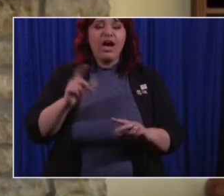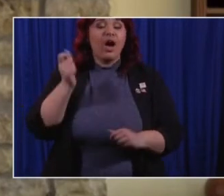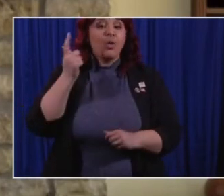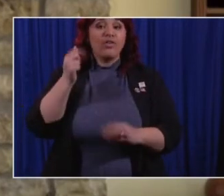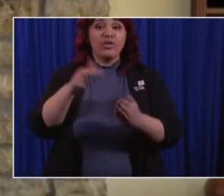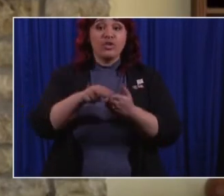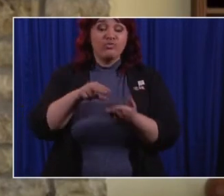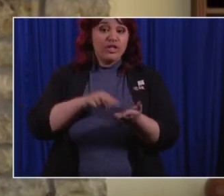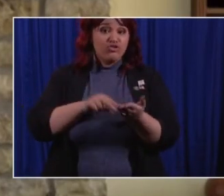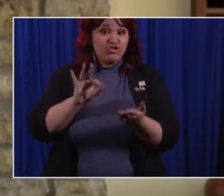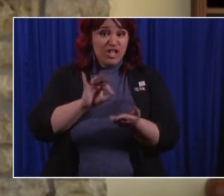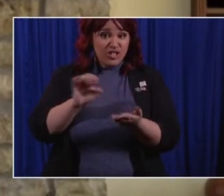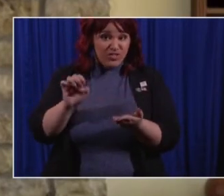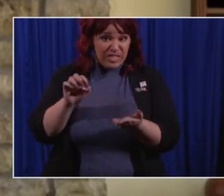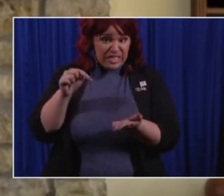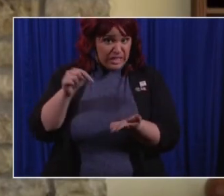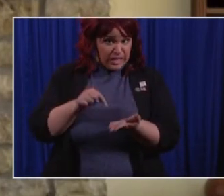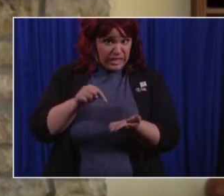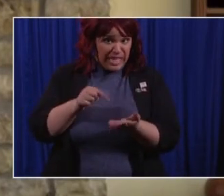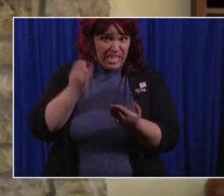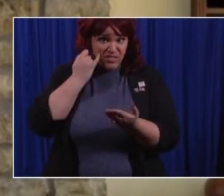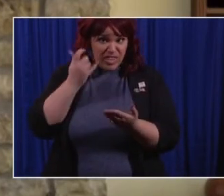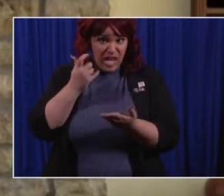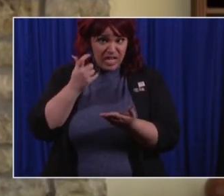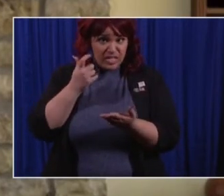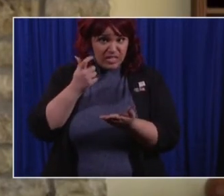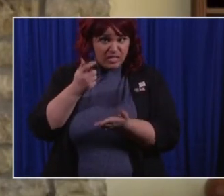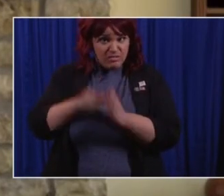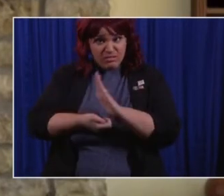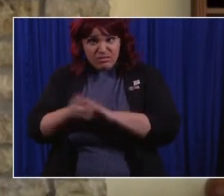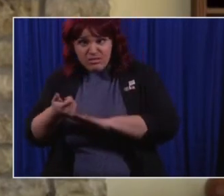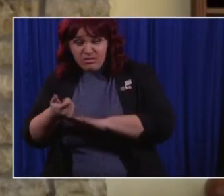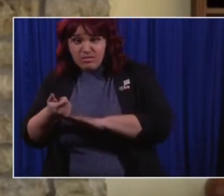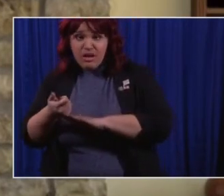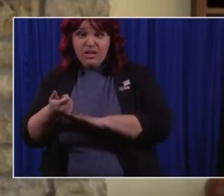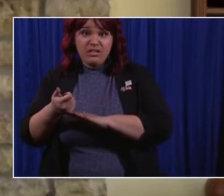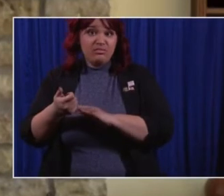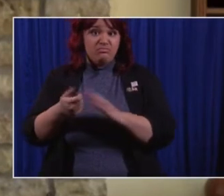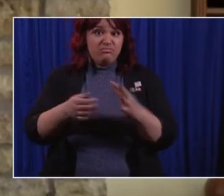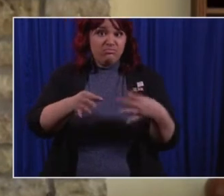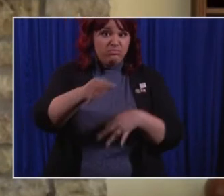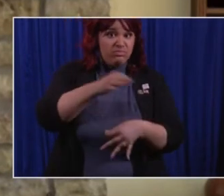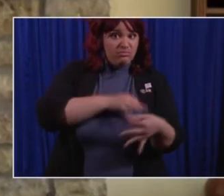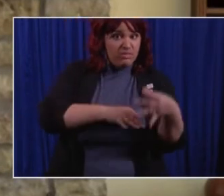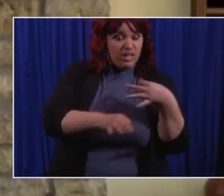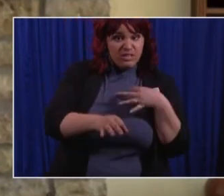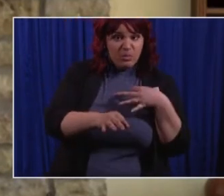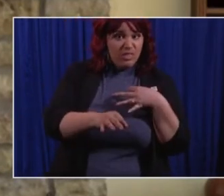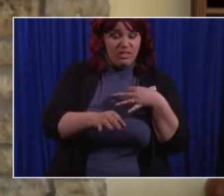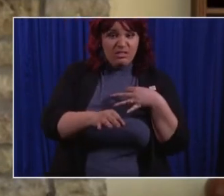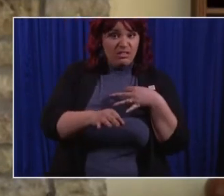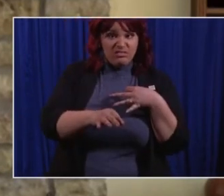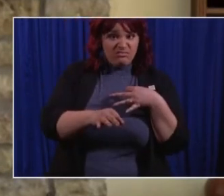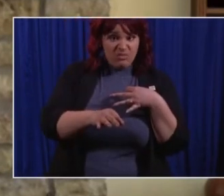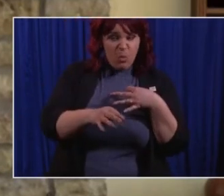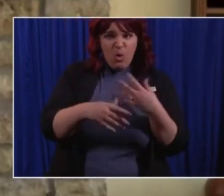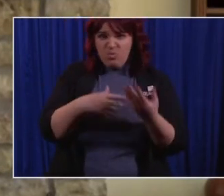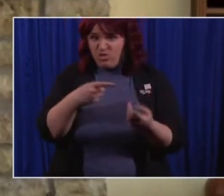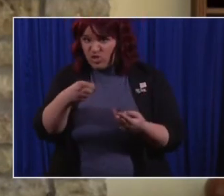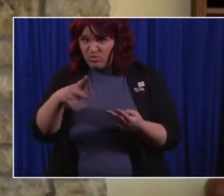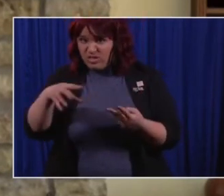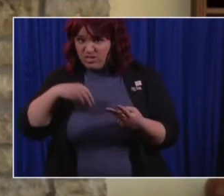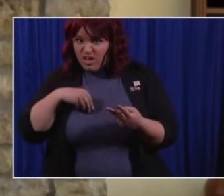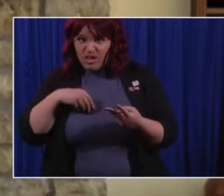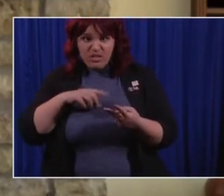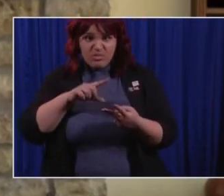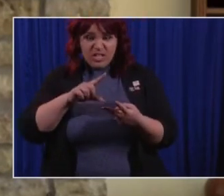registration fees. Would you be okay if they remove that? They found some other funding mechanism for the patrol. And also, would you be okay if they took out